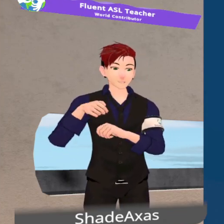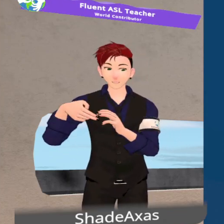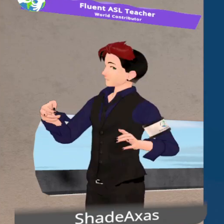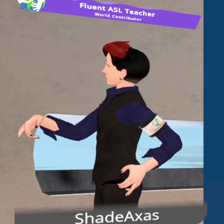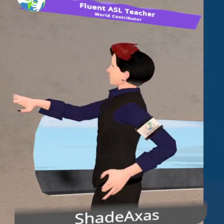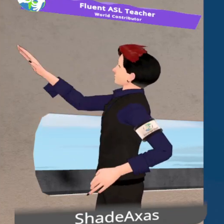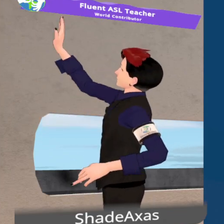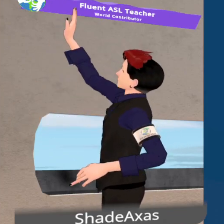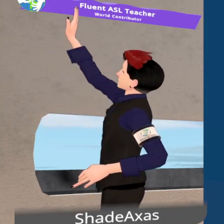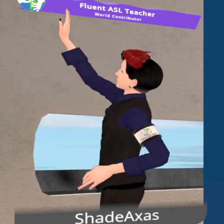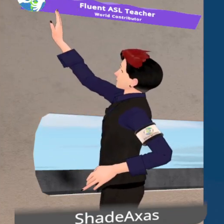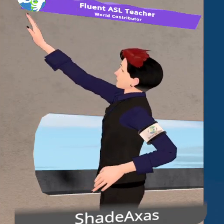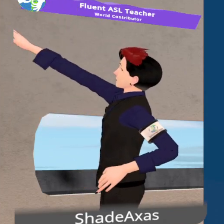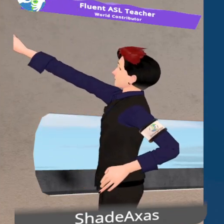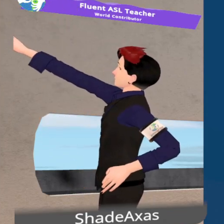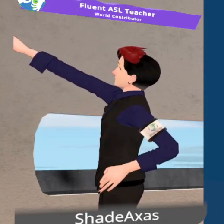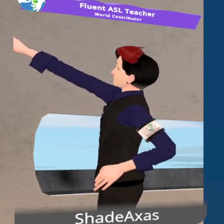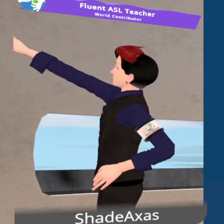you're not actually mute.